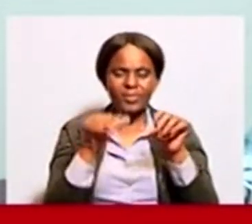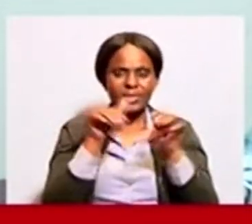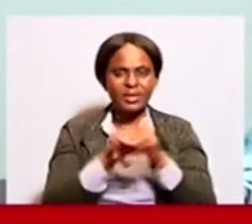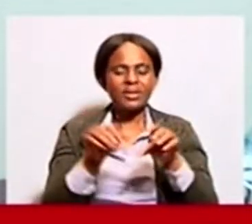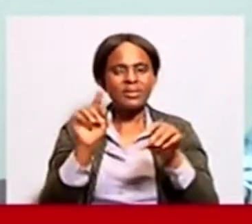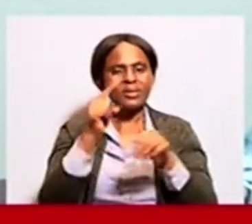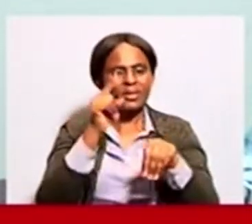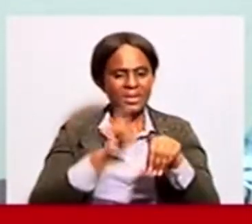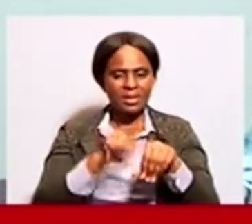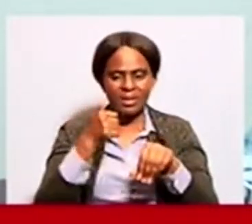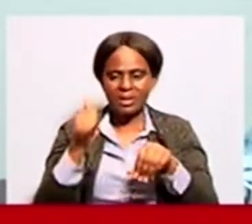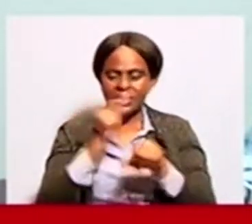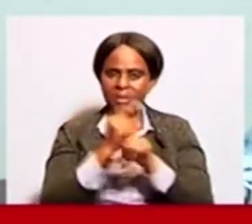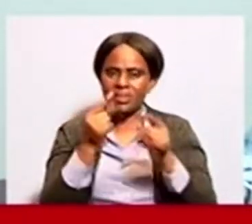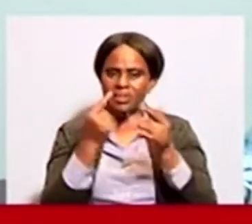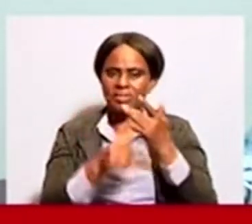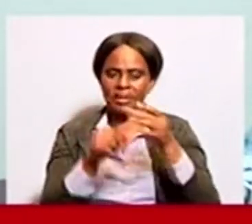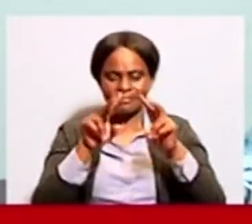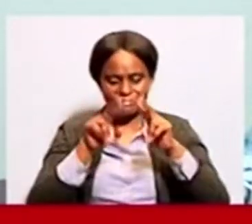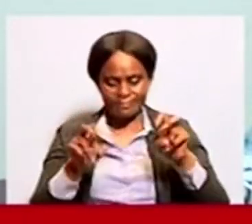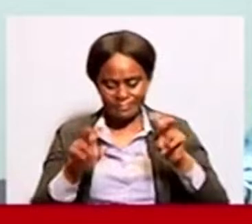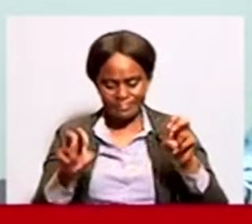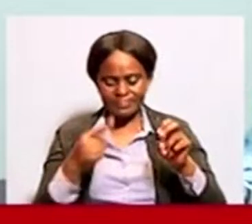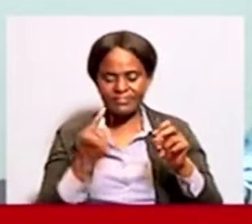first place. They are just going to verify.